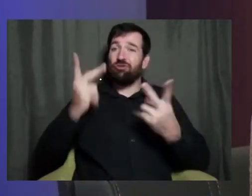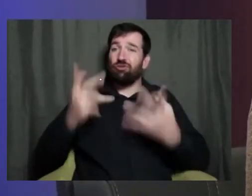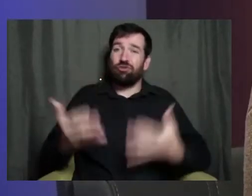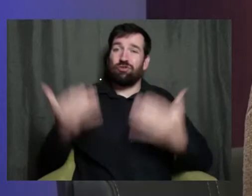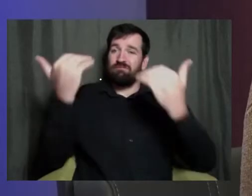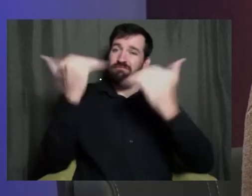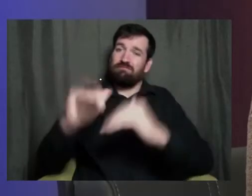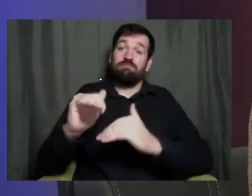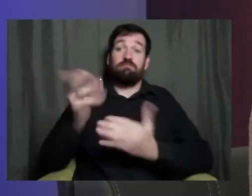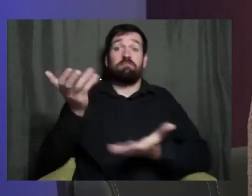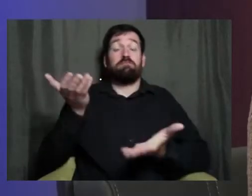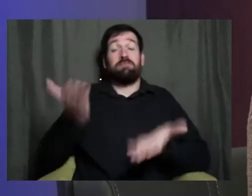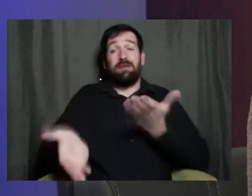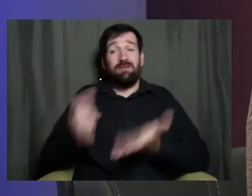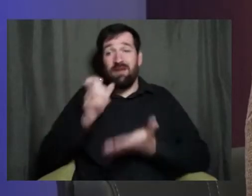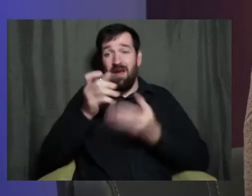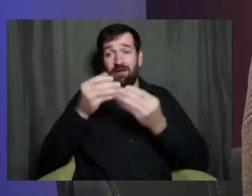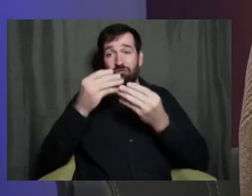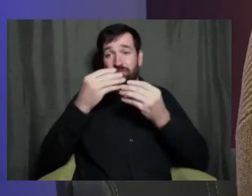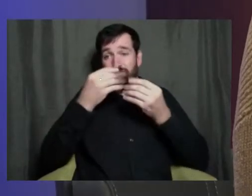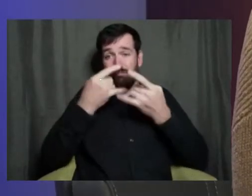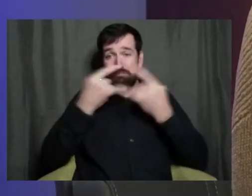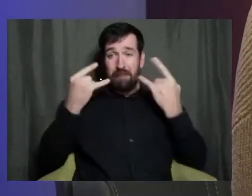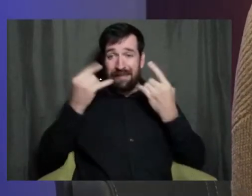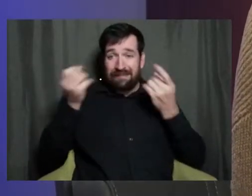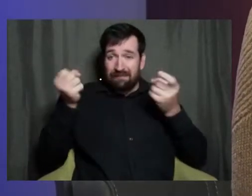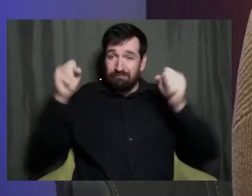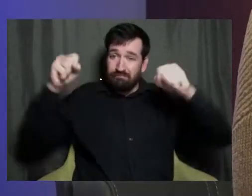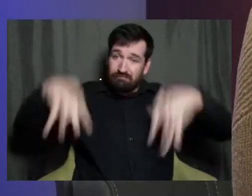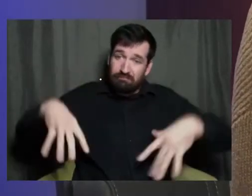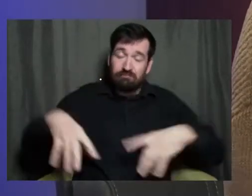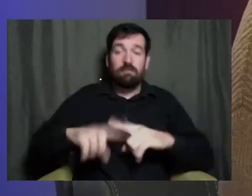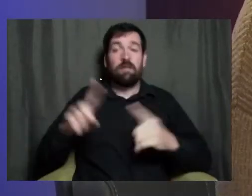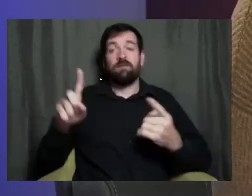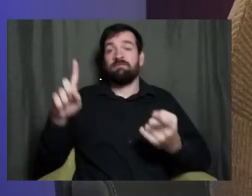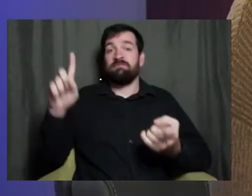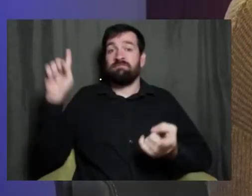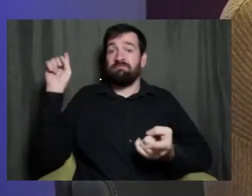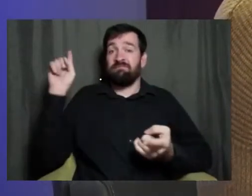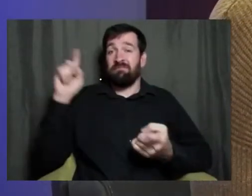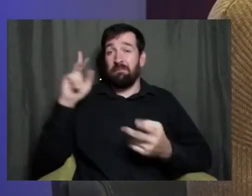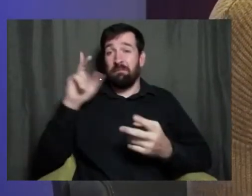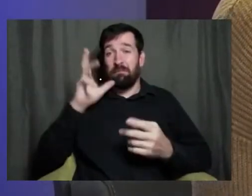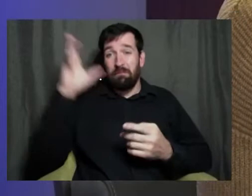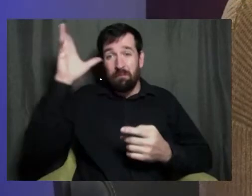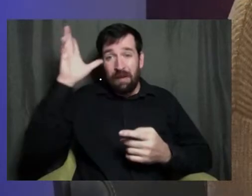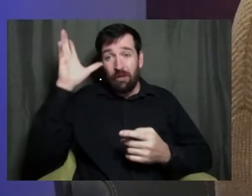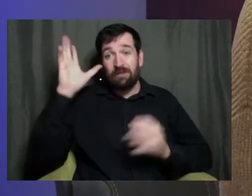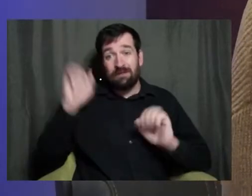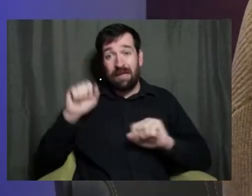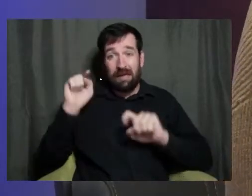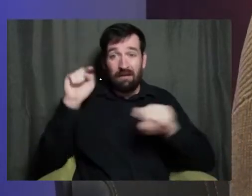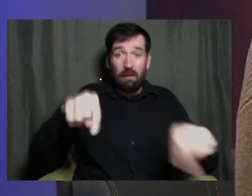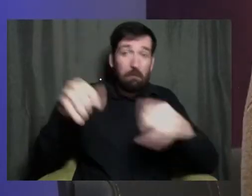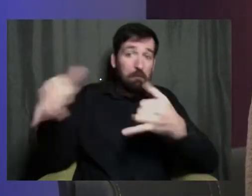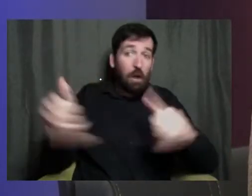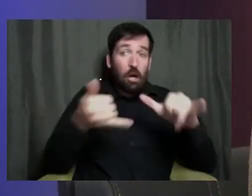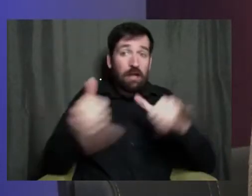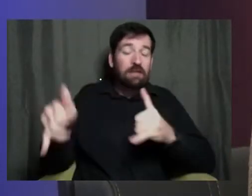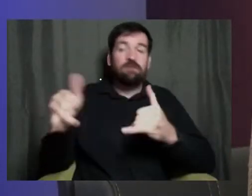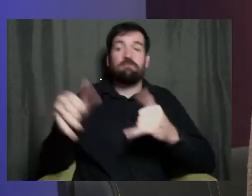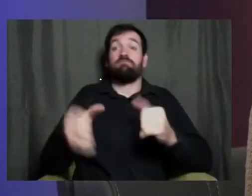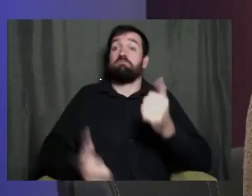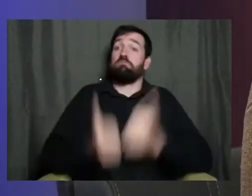mask immediately, having more kiddos and more adults vaccinated also means parents get to come to class parties. And most kids love to have their parents at the